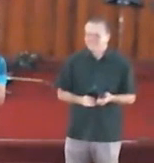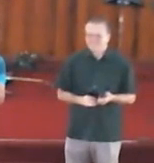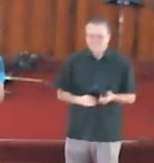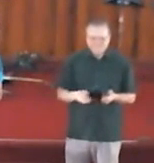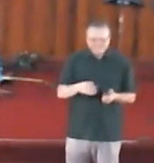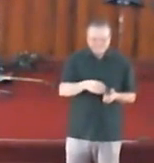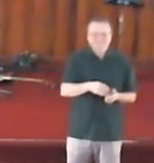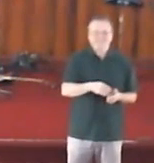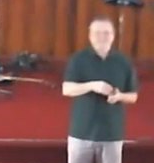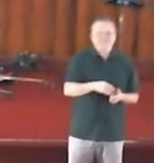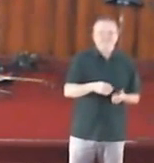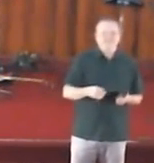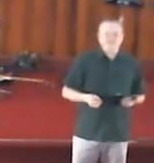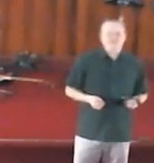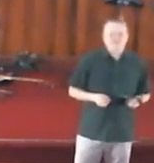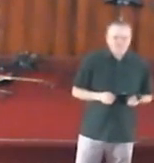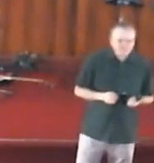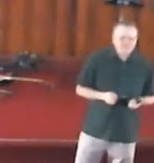solution to ignorance?